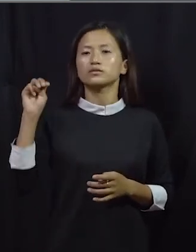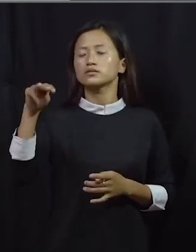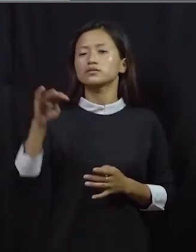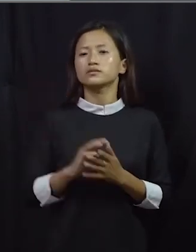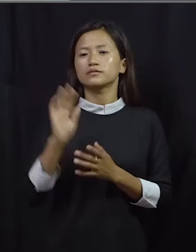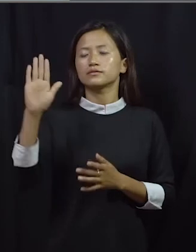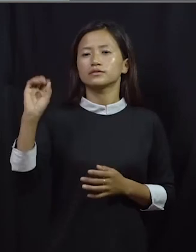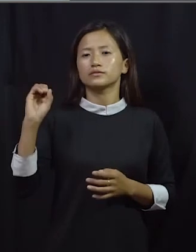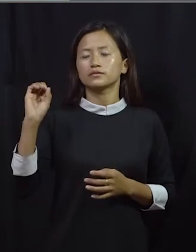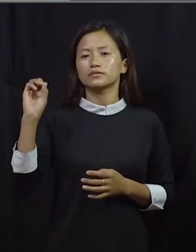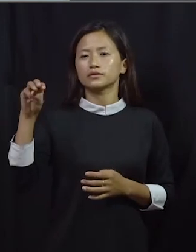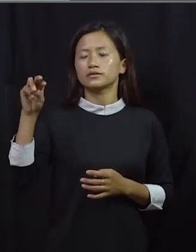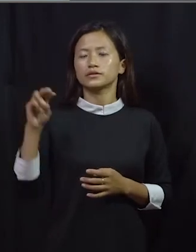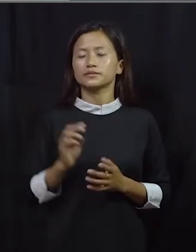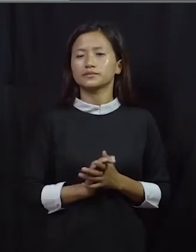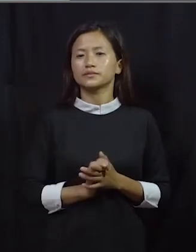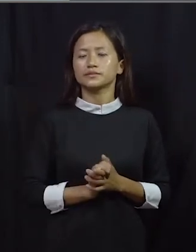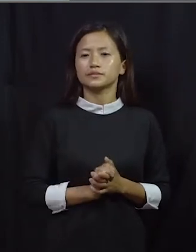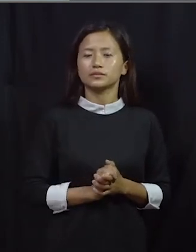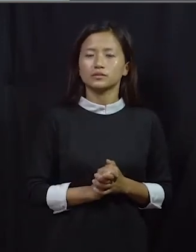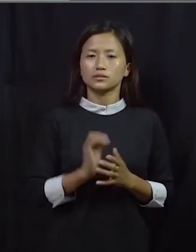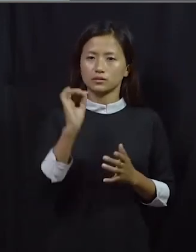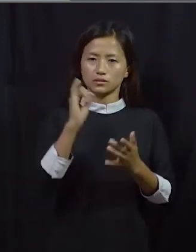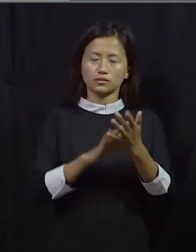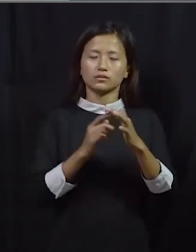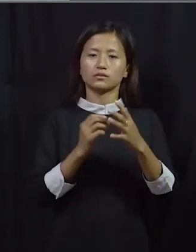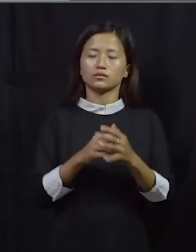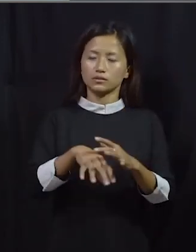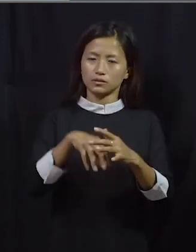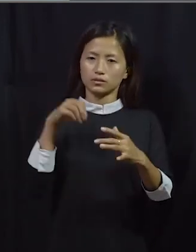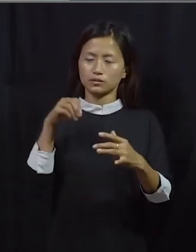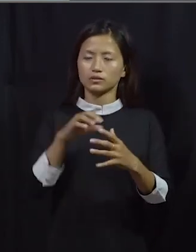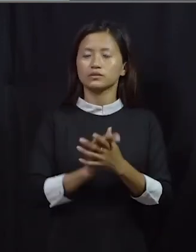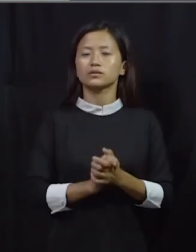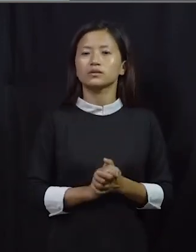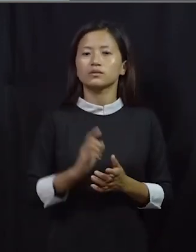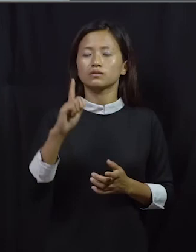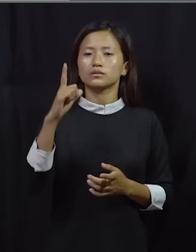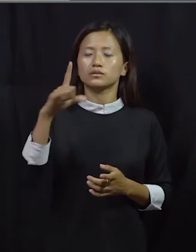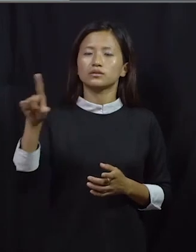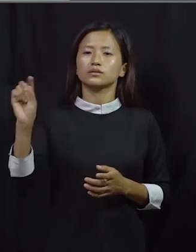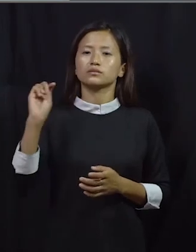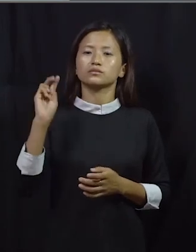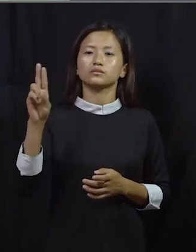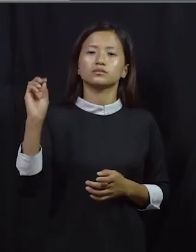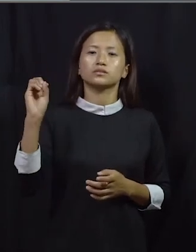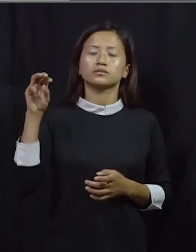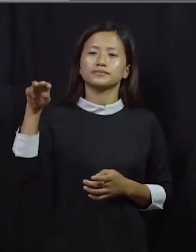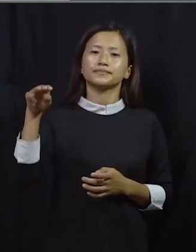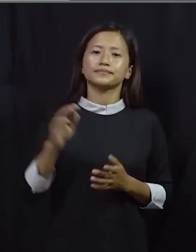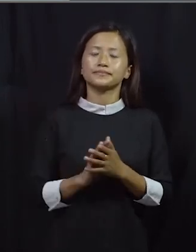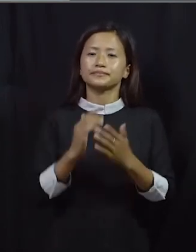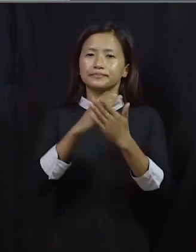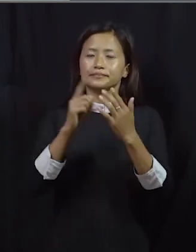Less C, interest on capital withdrawn. So 1,20,000 into 6,500